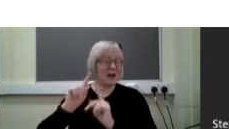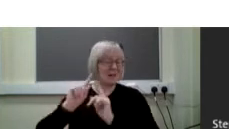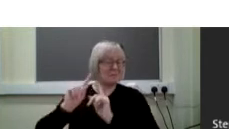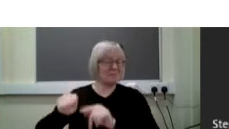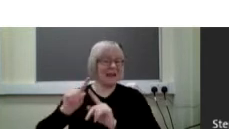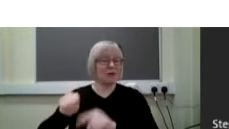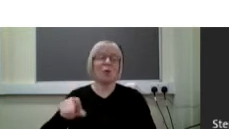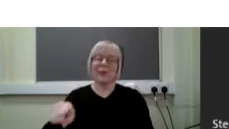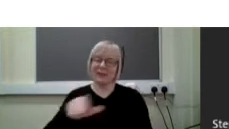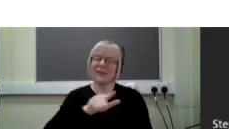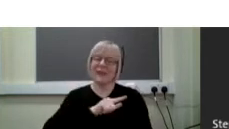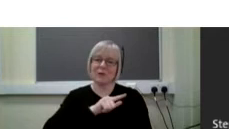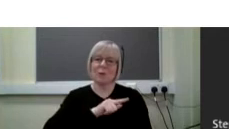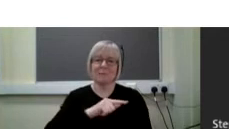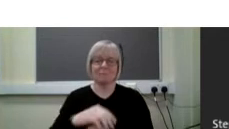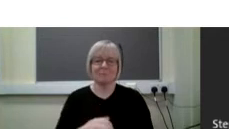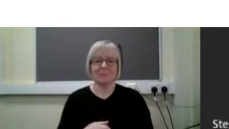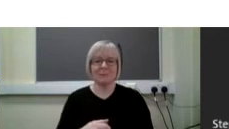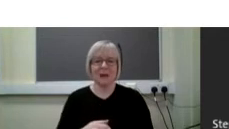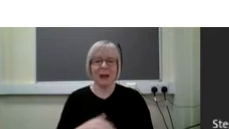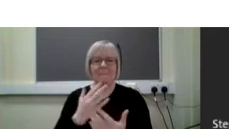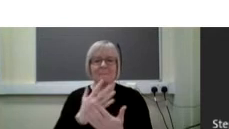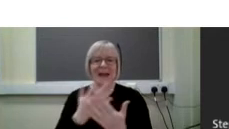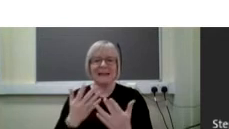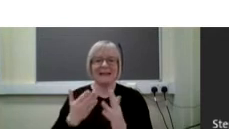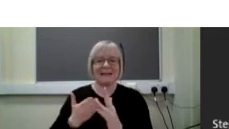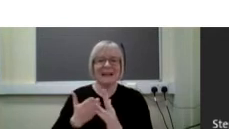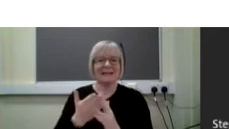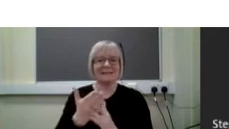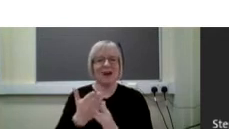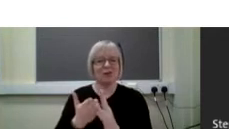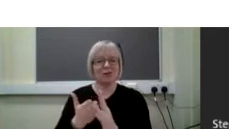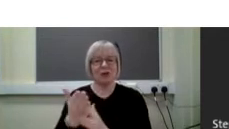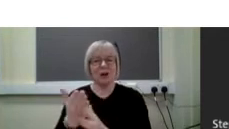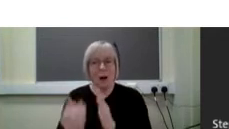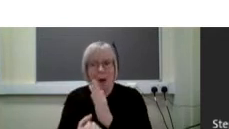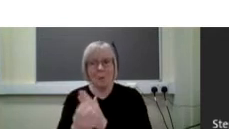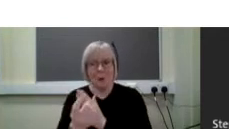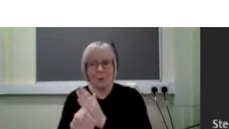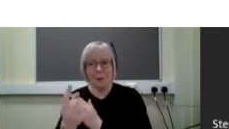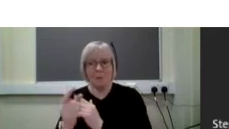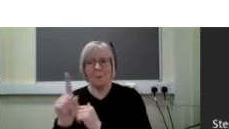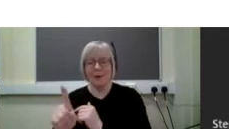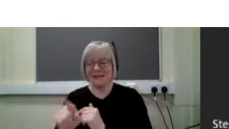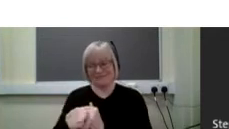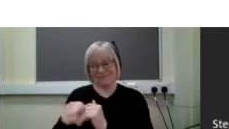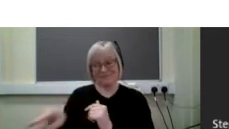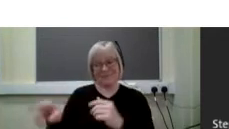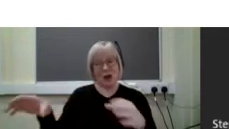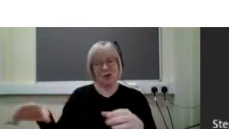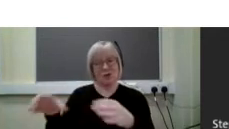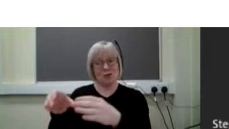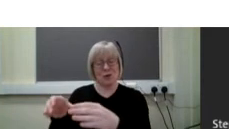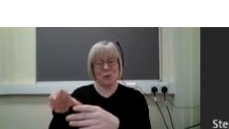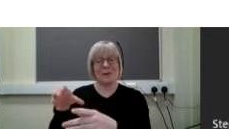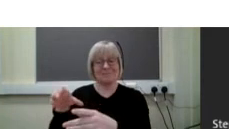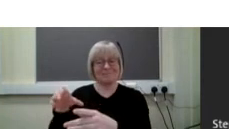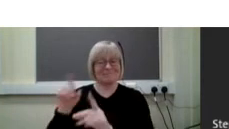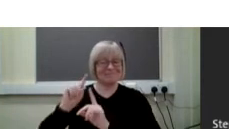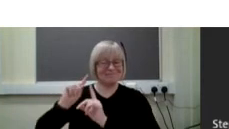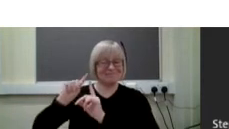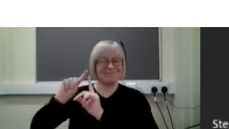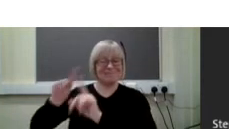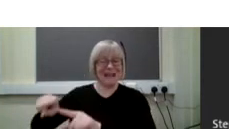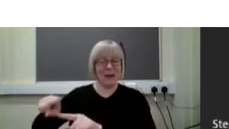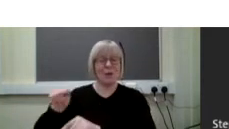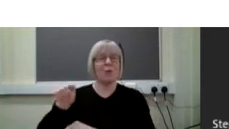were many interventions taking place, but it seemed this group was being specifically overlooked. As